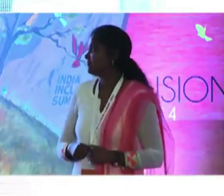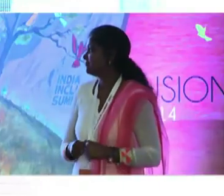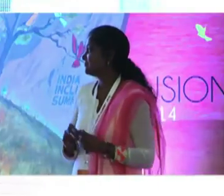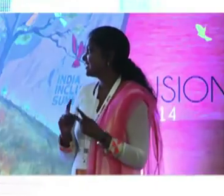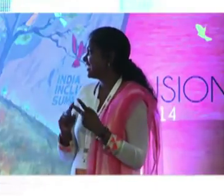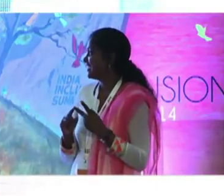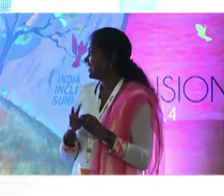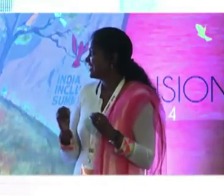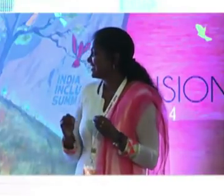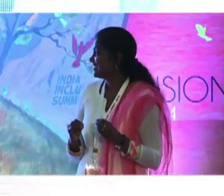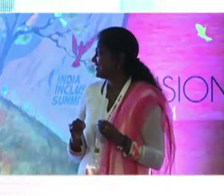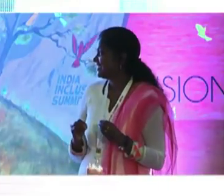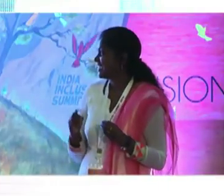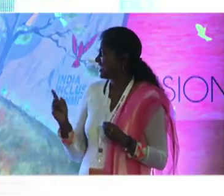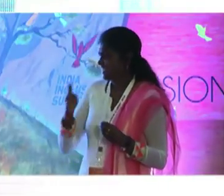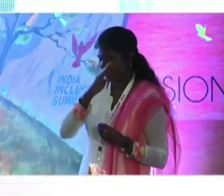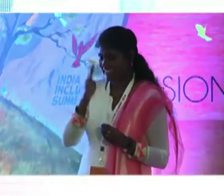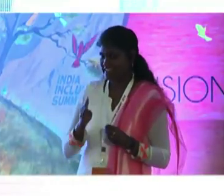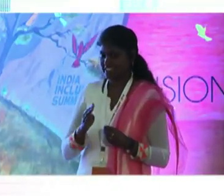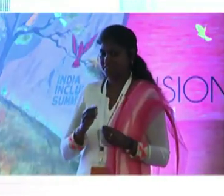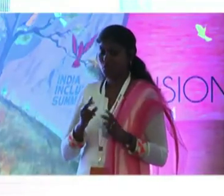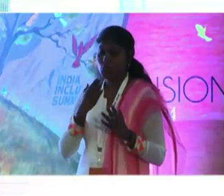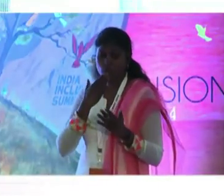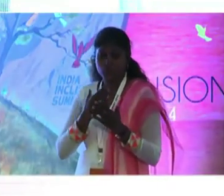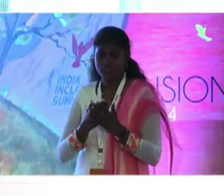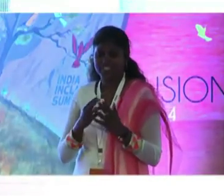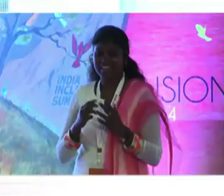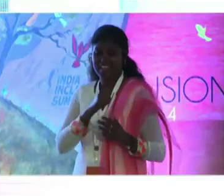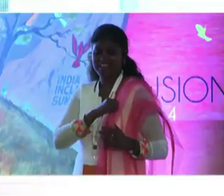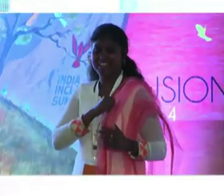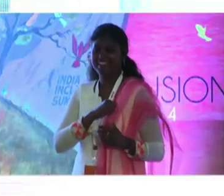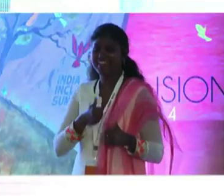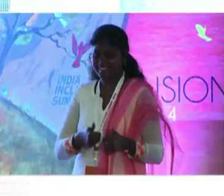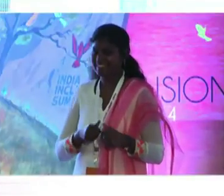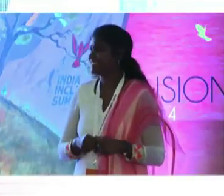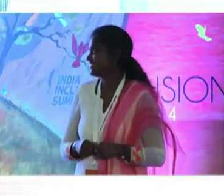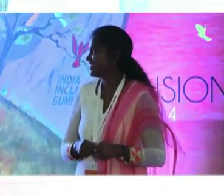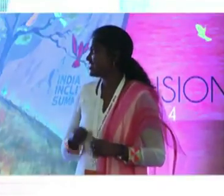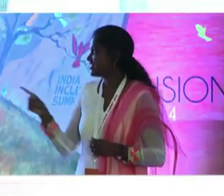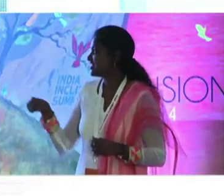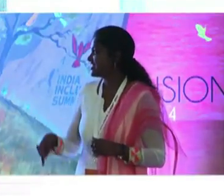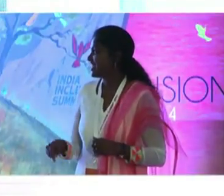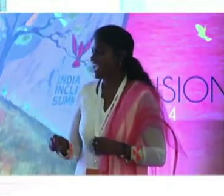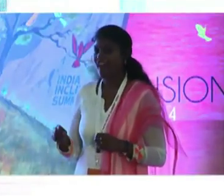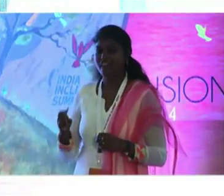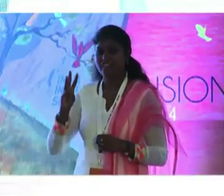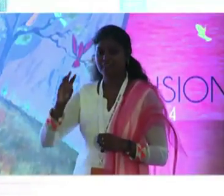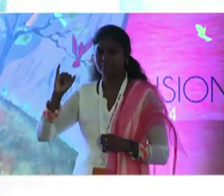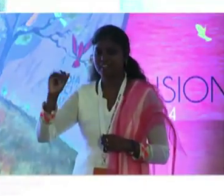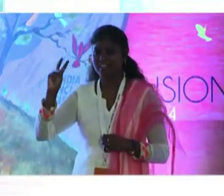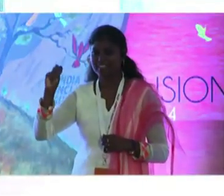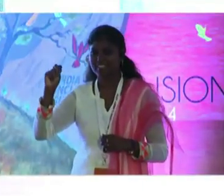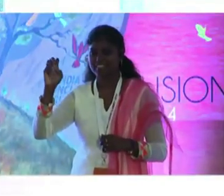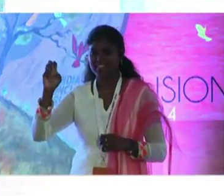And of course, the never say a day attitude of Ashwin. Today, when he is a President Award winner, I am proud of myself that I have